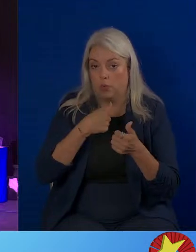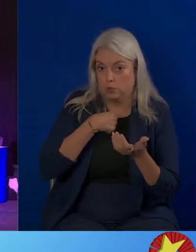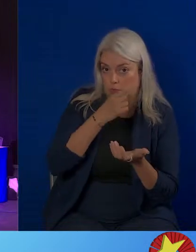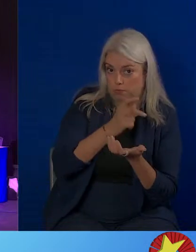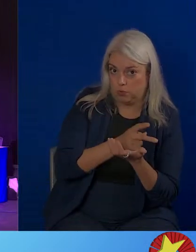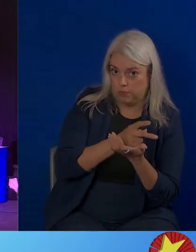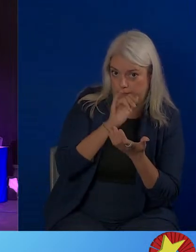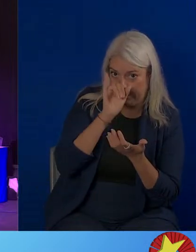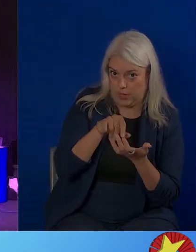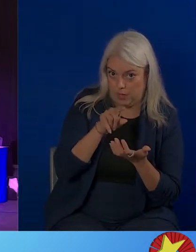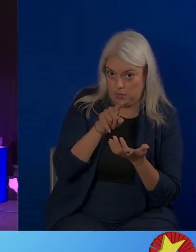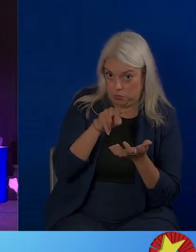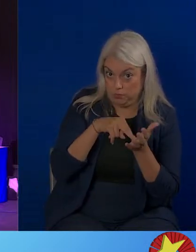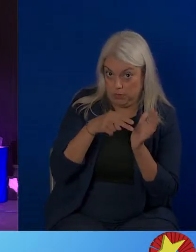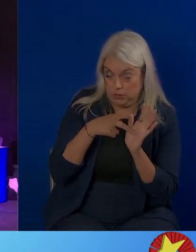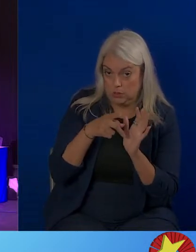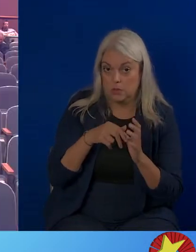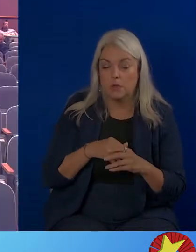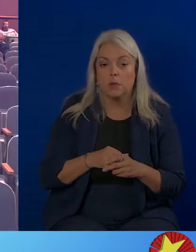So